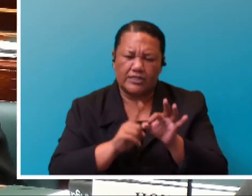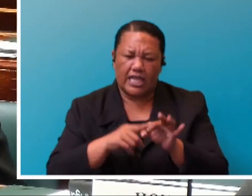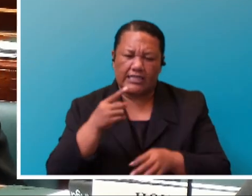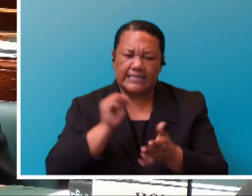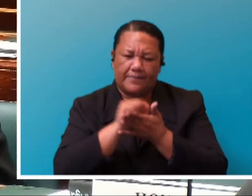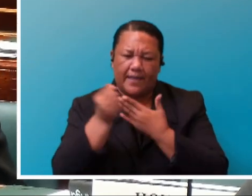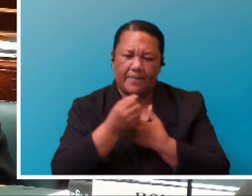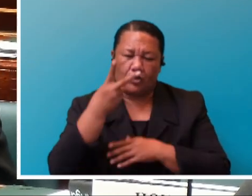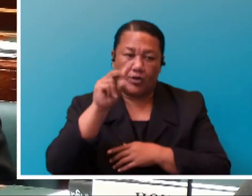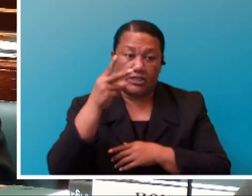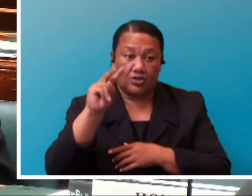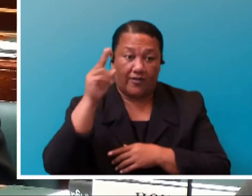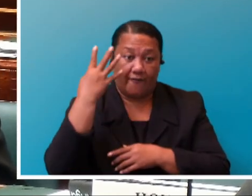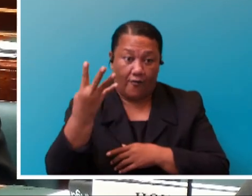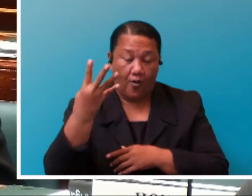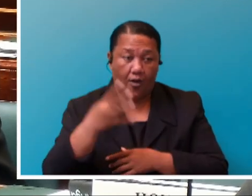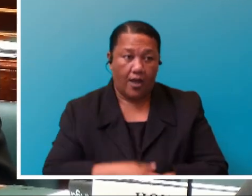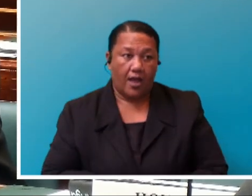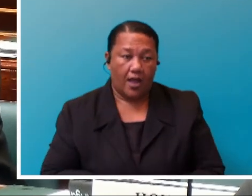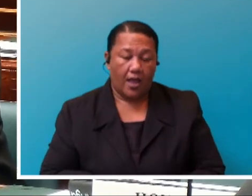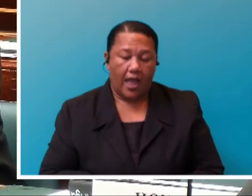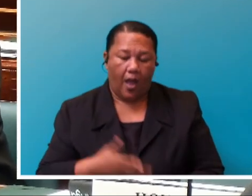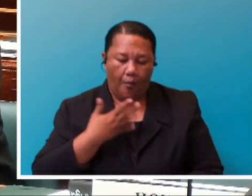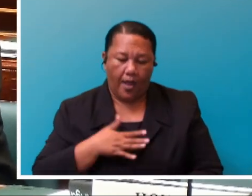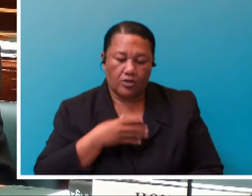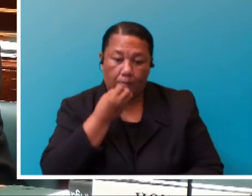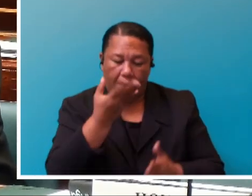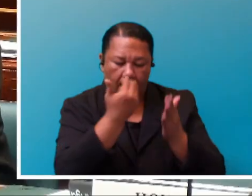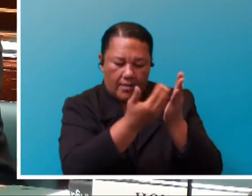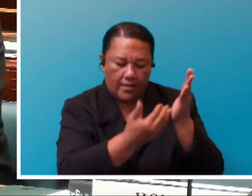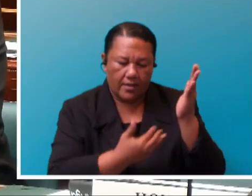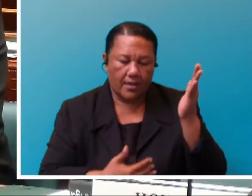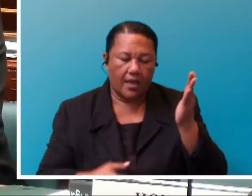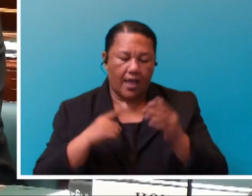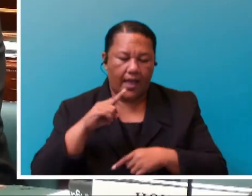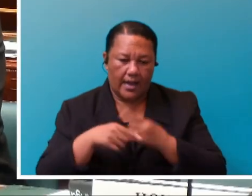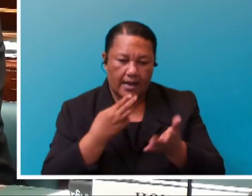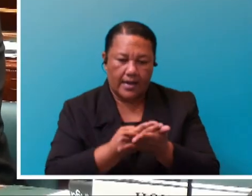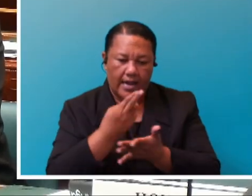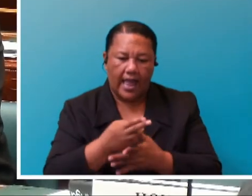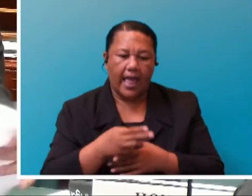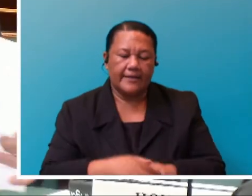and I responded in detail, outlining the realities and the constraints surrounding this matter.